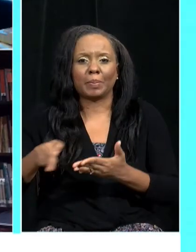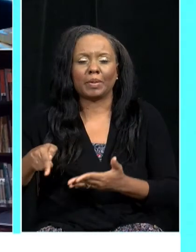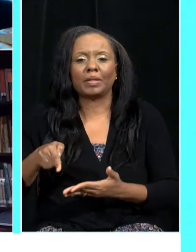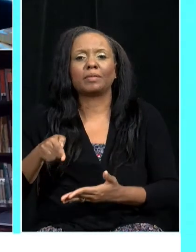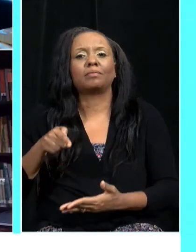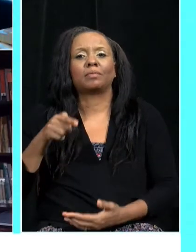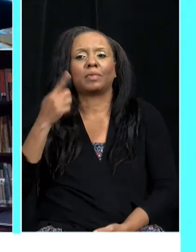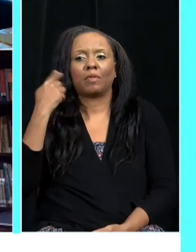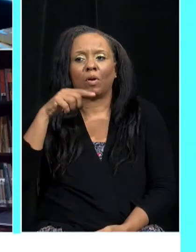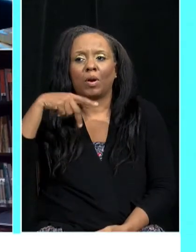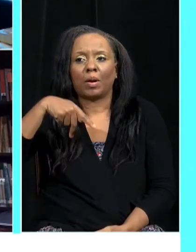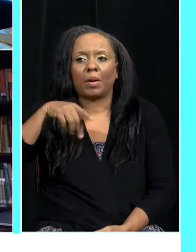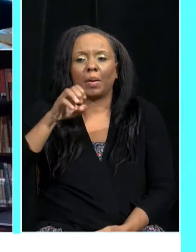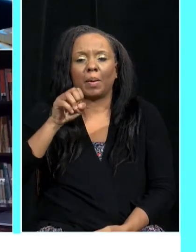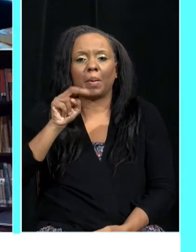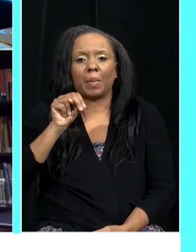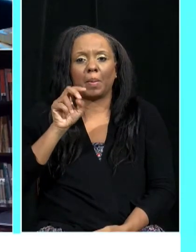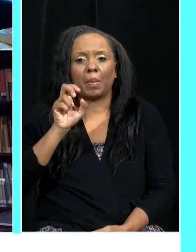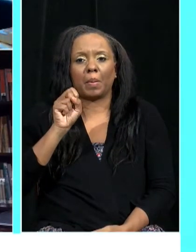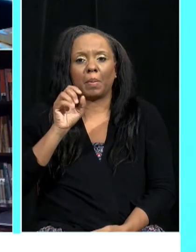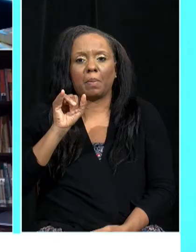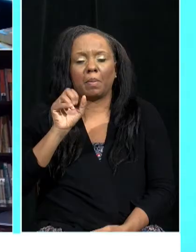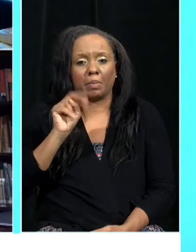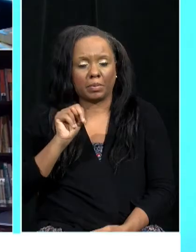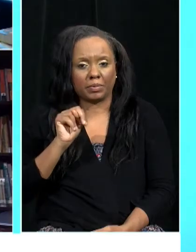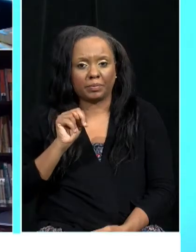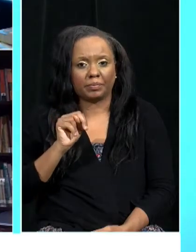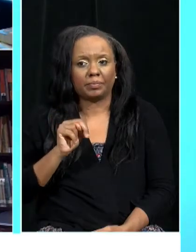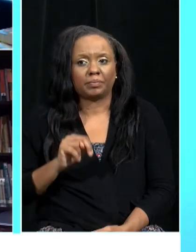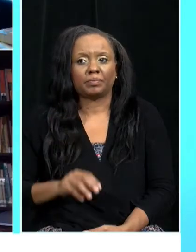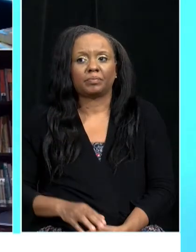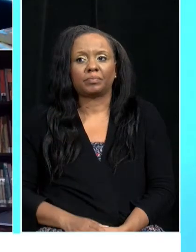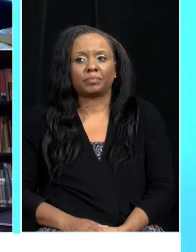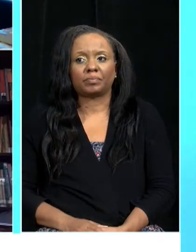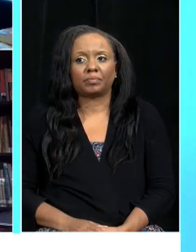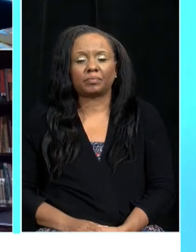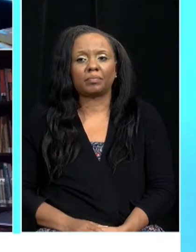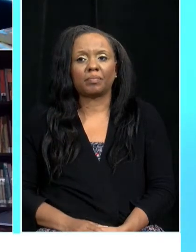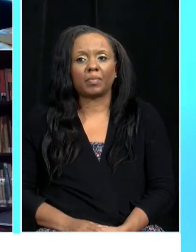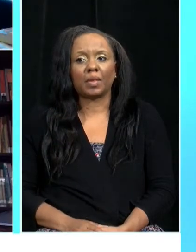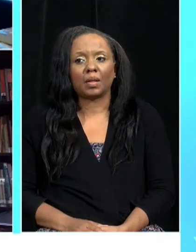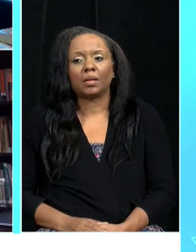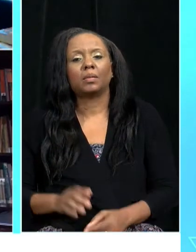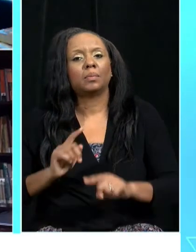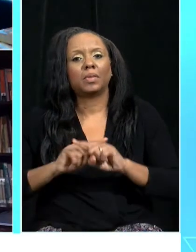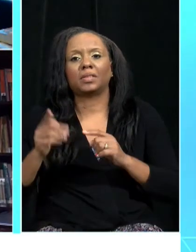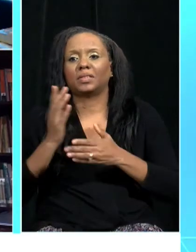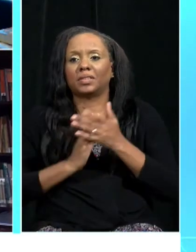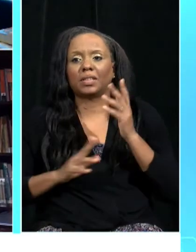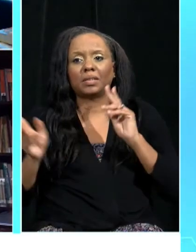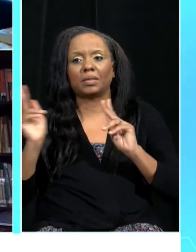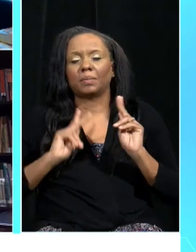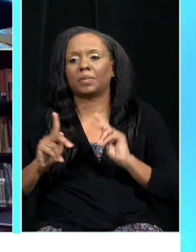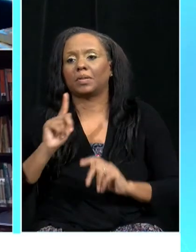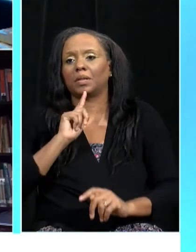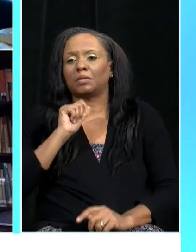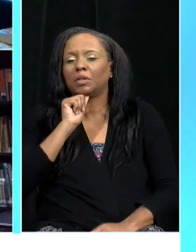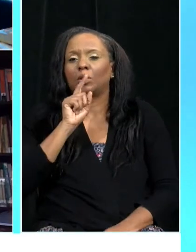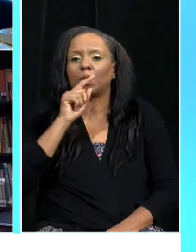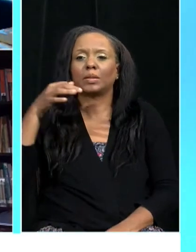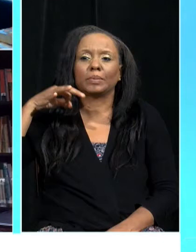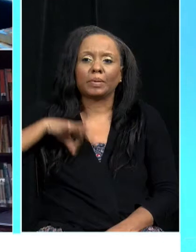some sizable losses because of the debt that's where restructuring, we're going. because a lot That's of where we're those going. had been so heavily